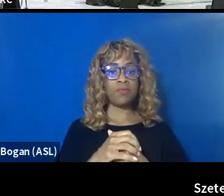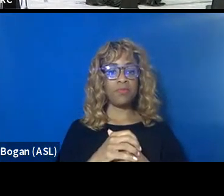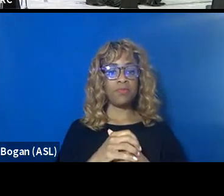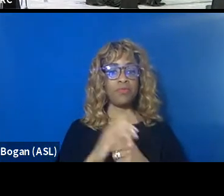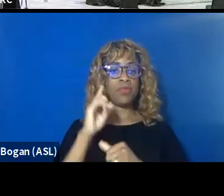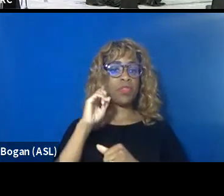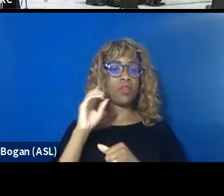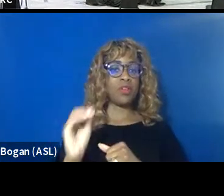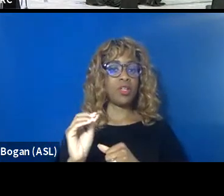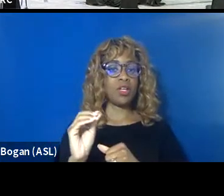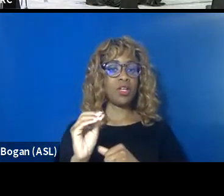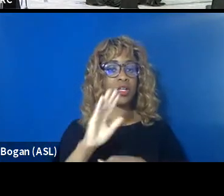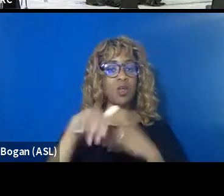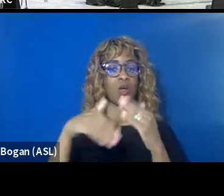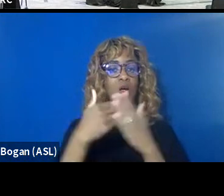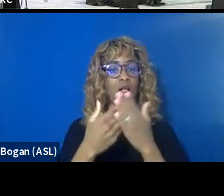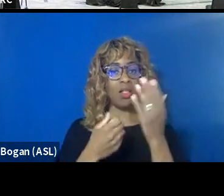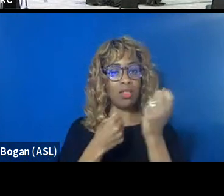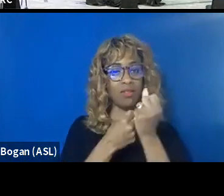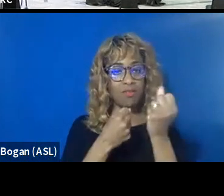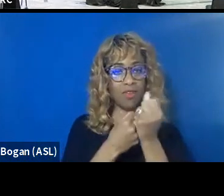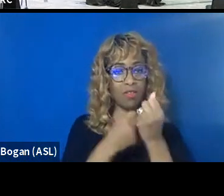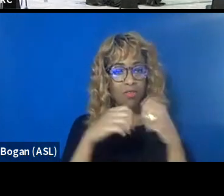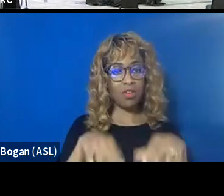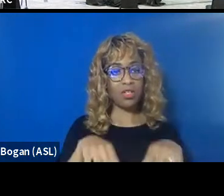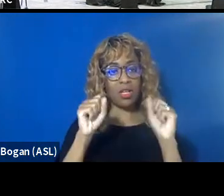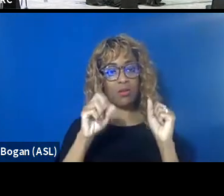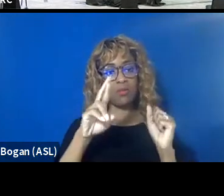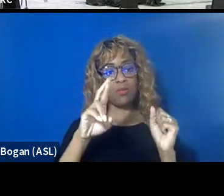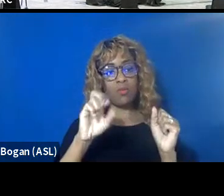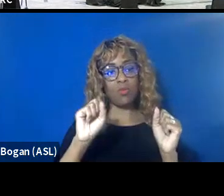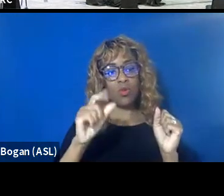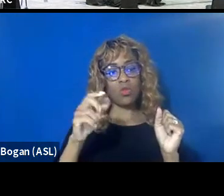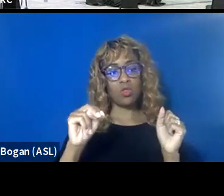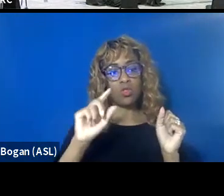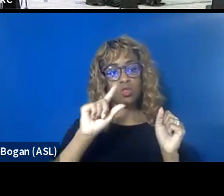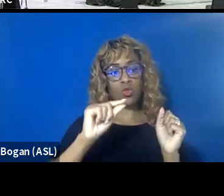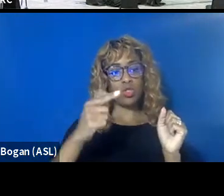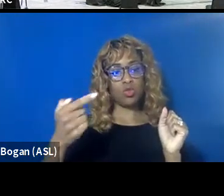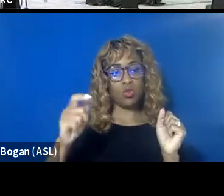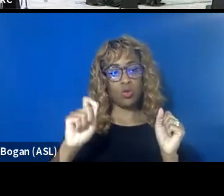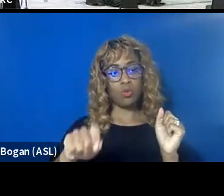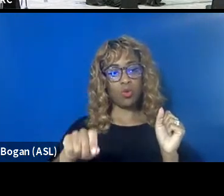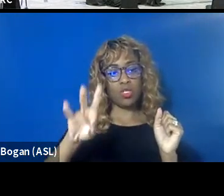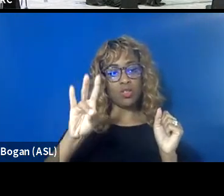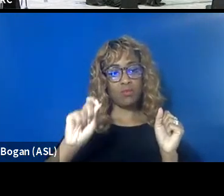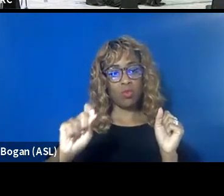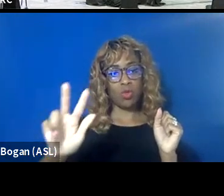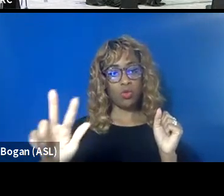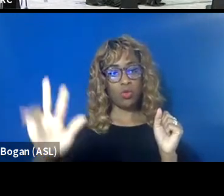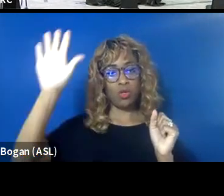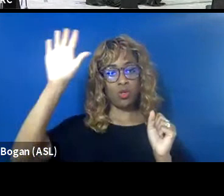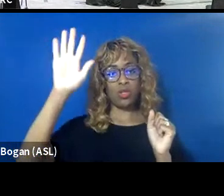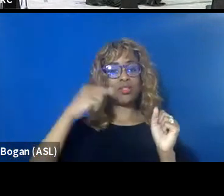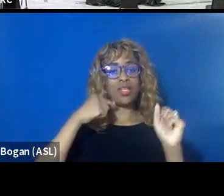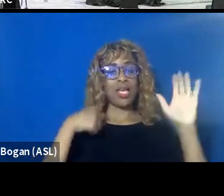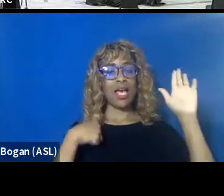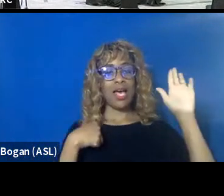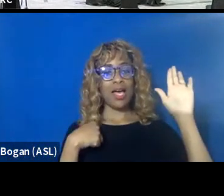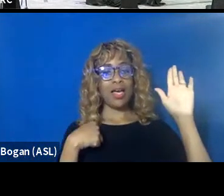Hearing none, all those in favor of adopting resolution 2021.7.3, please raise your hand and say